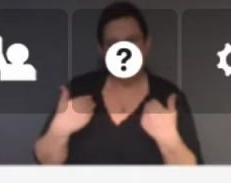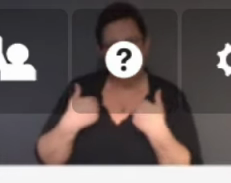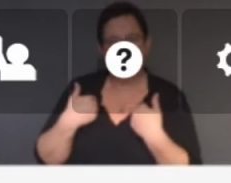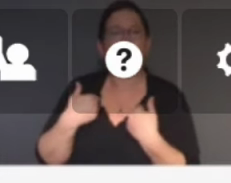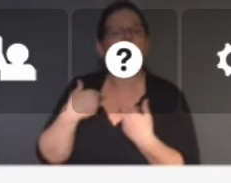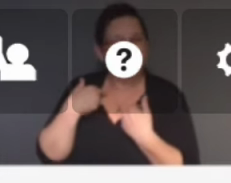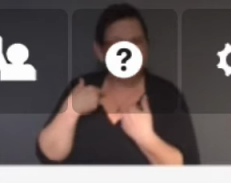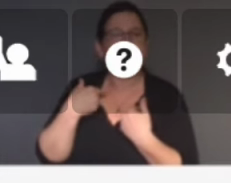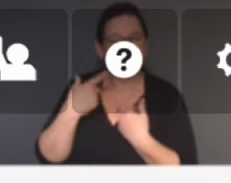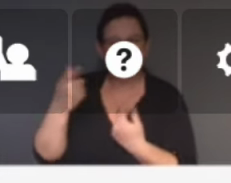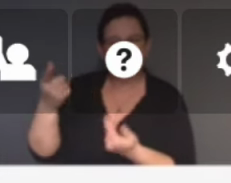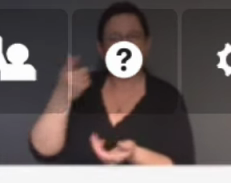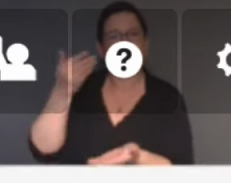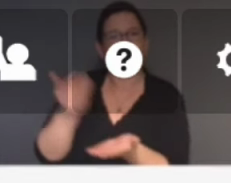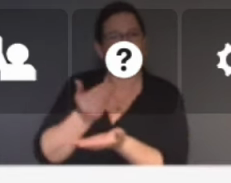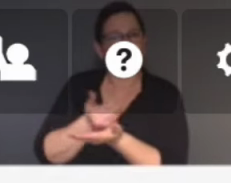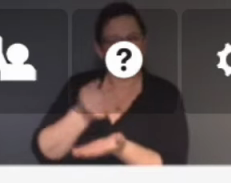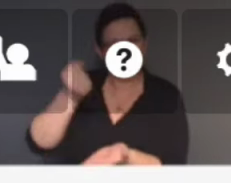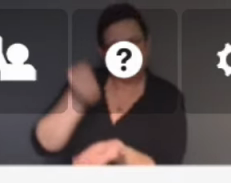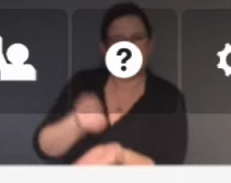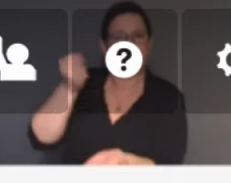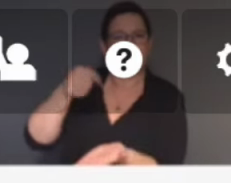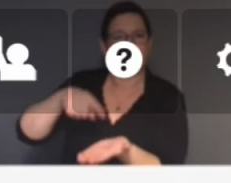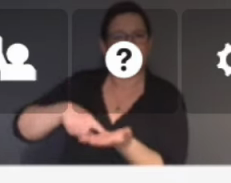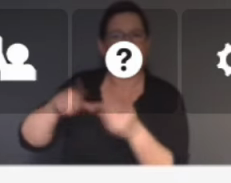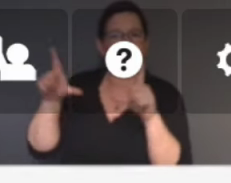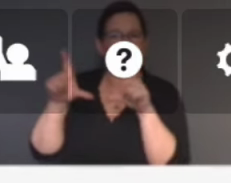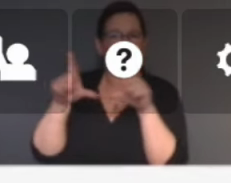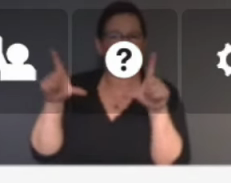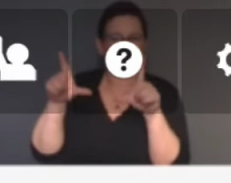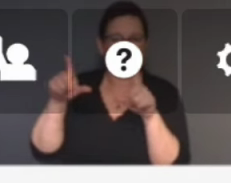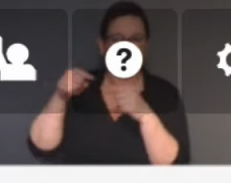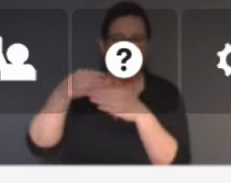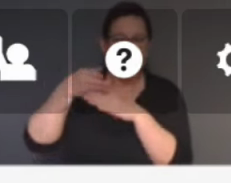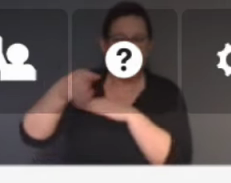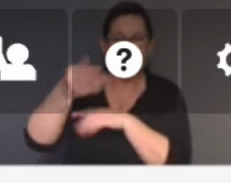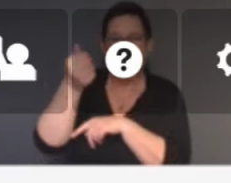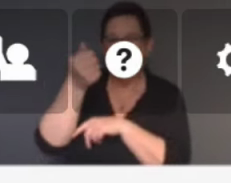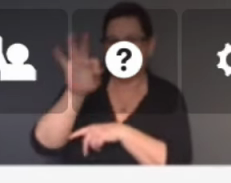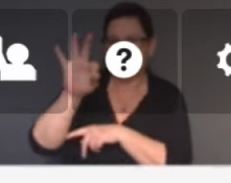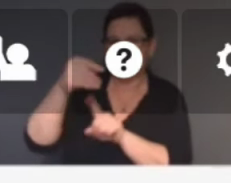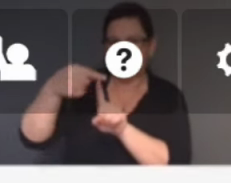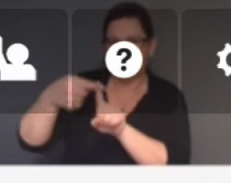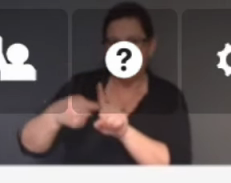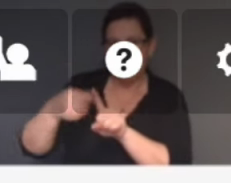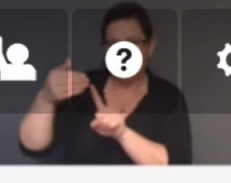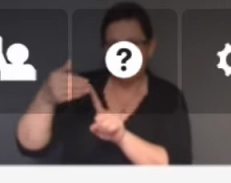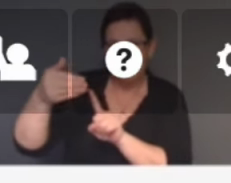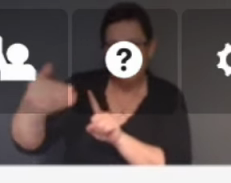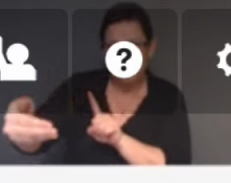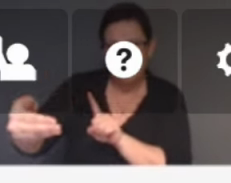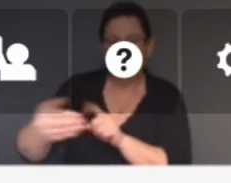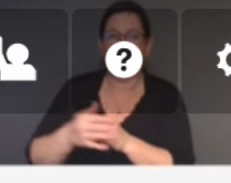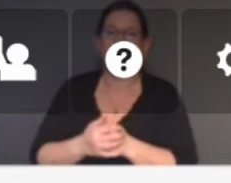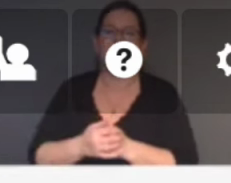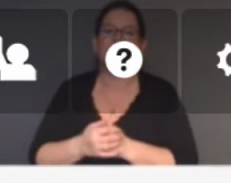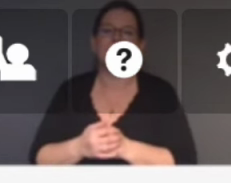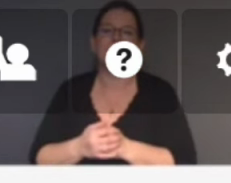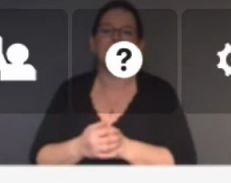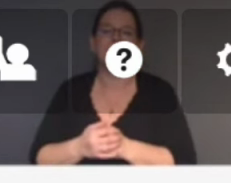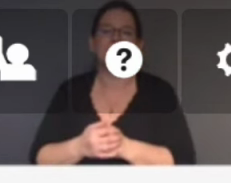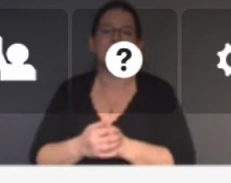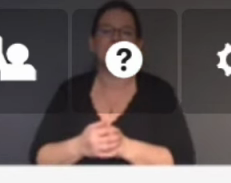does not confer status or does not confer temporary resident status. You